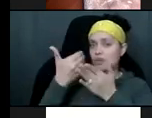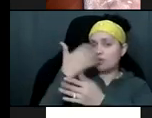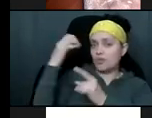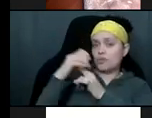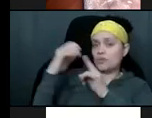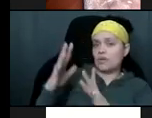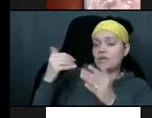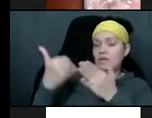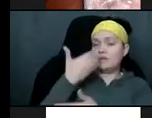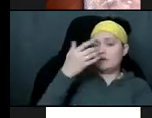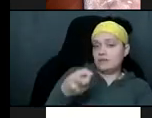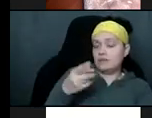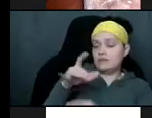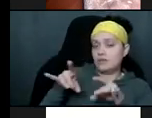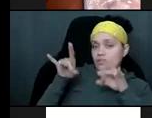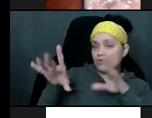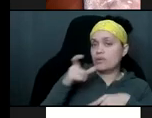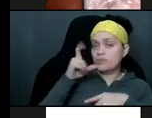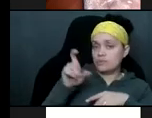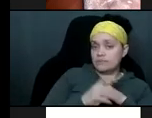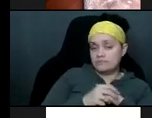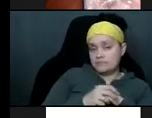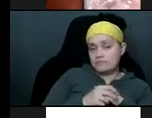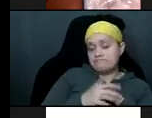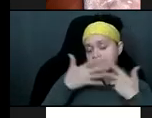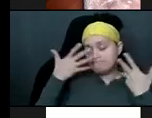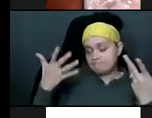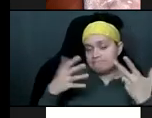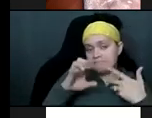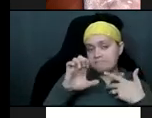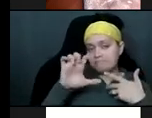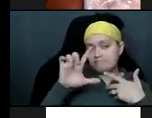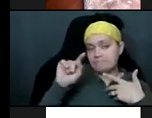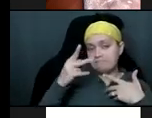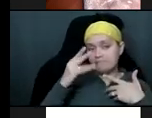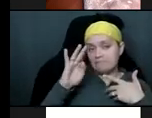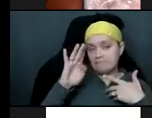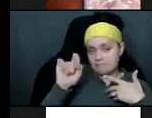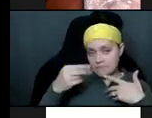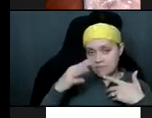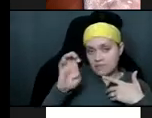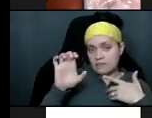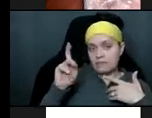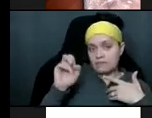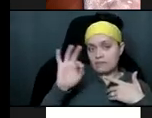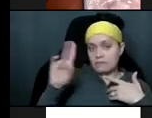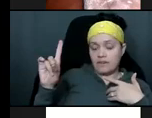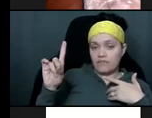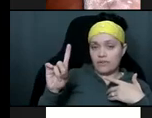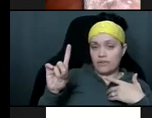in Australia? Well, Elizabeth Beckford was one of them, and oh my